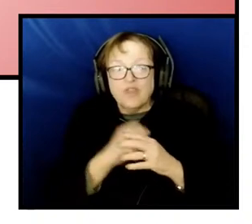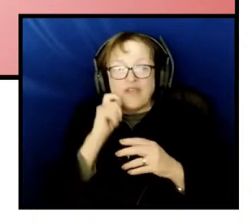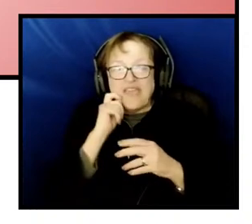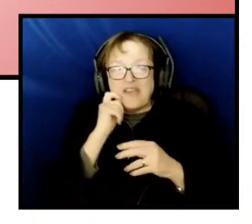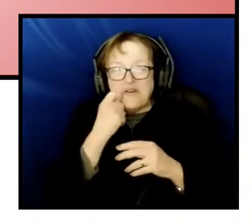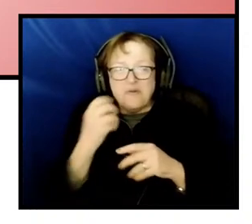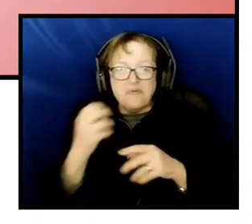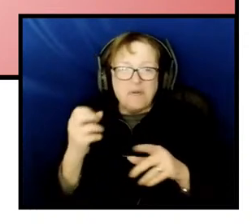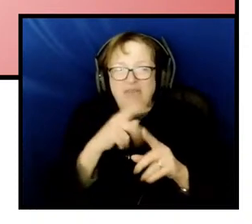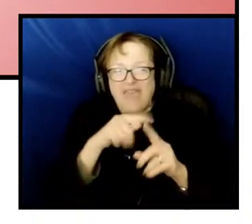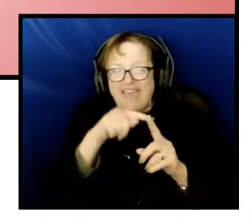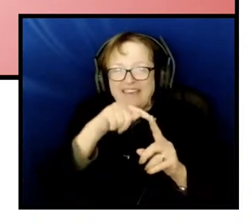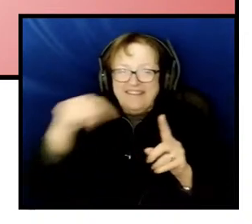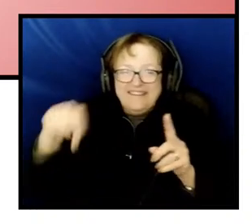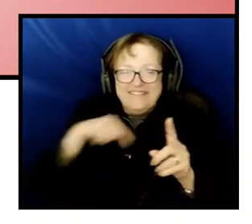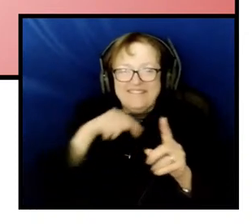back.